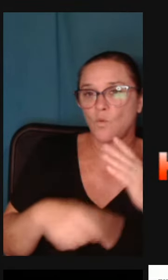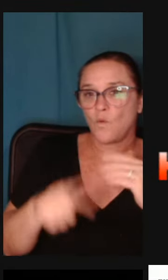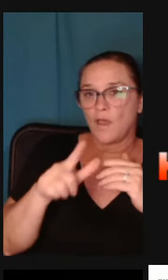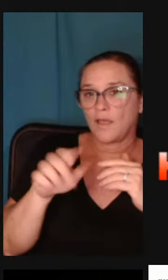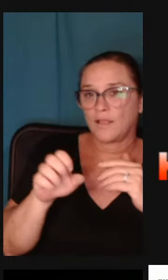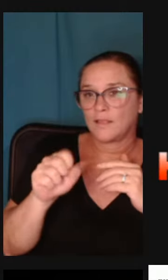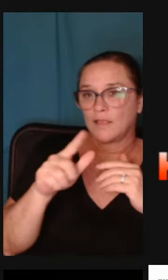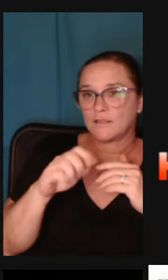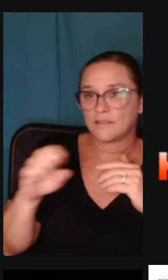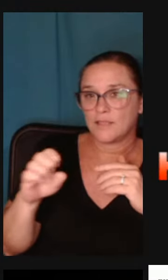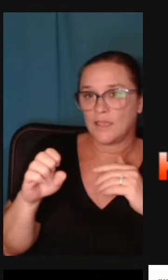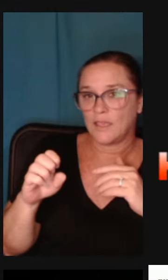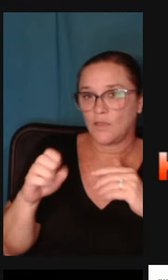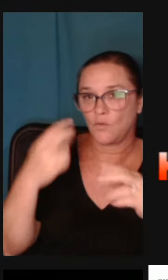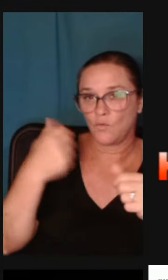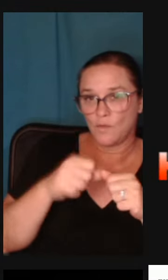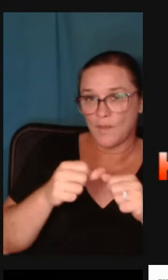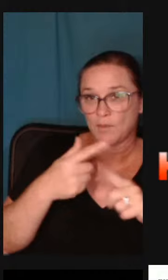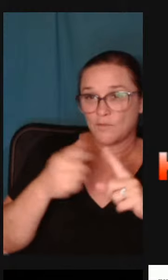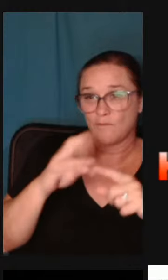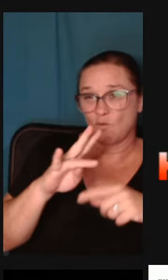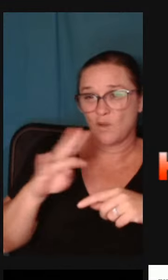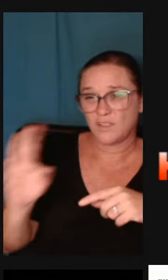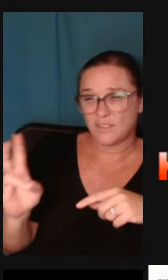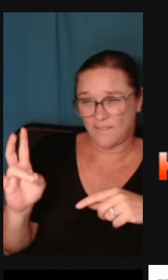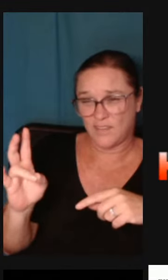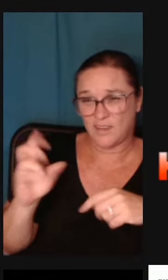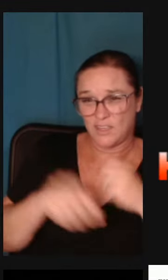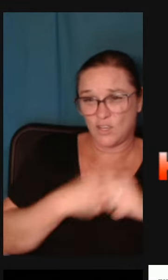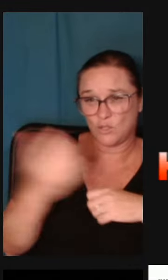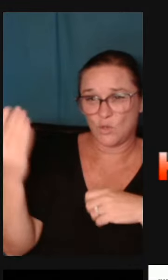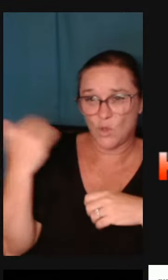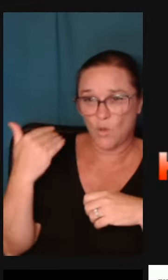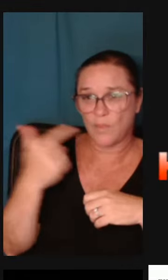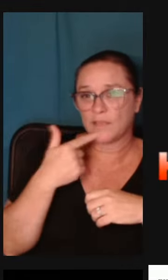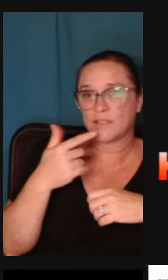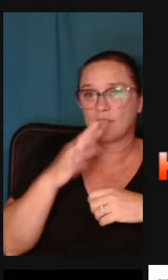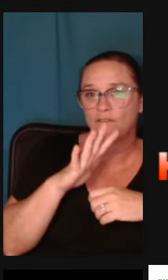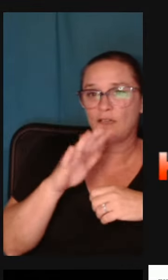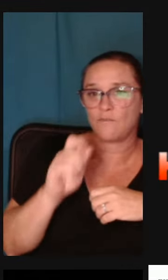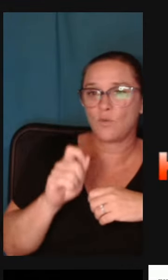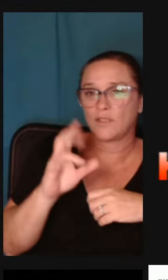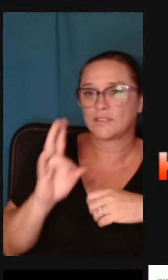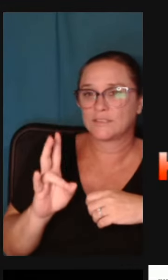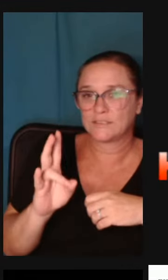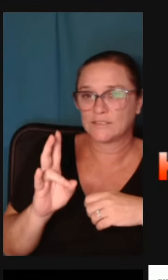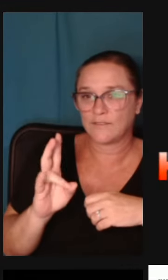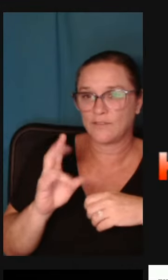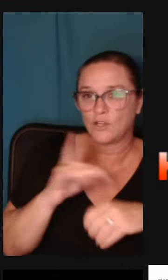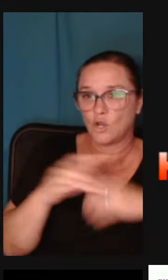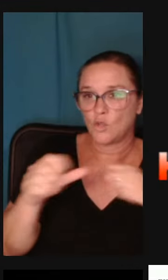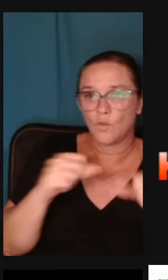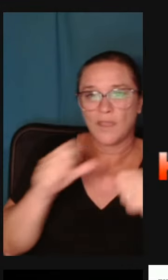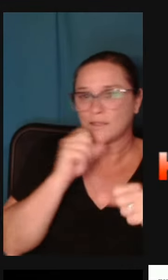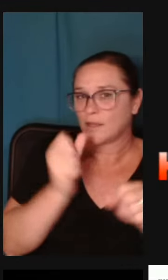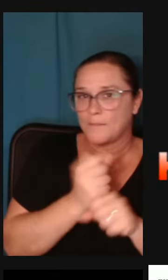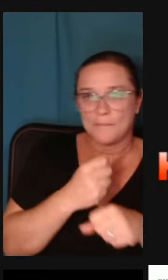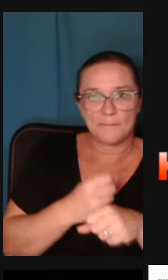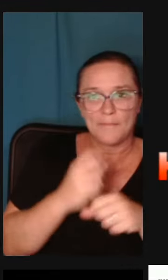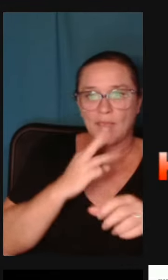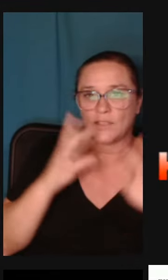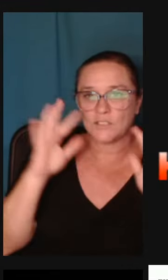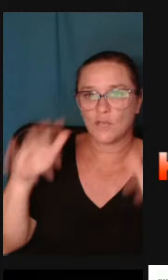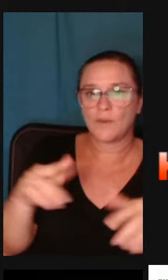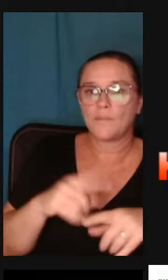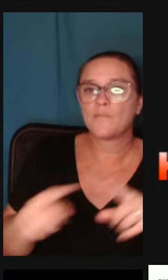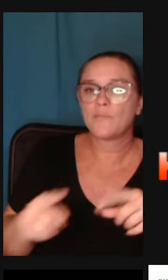ago, or as Donnie remembers it. So they note that the 5.7 earthquake didn't generate a tsunami, but it was two waves from the